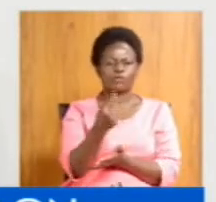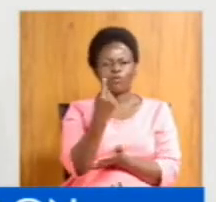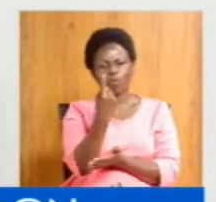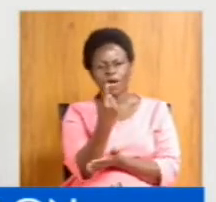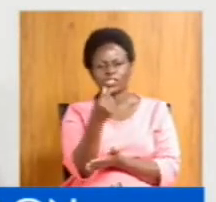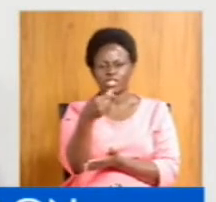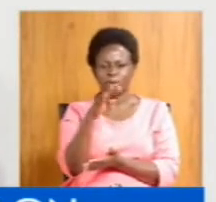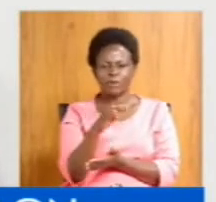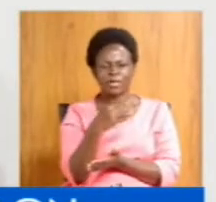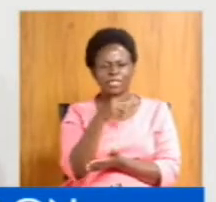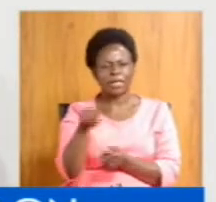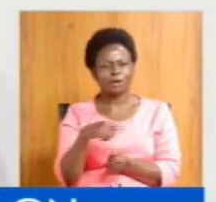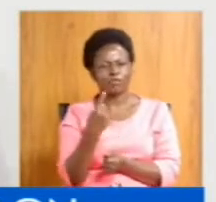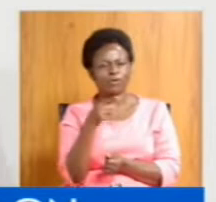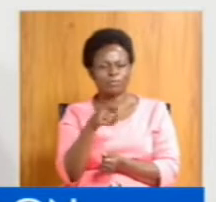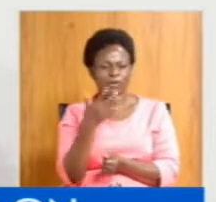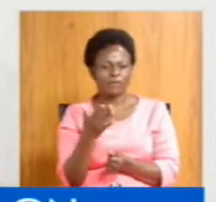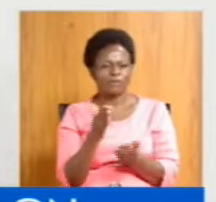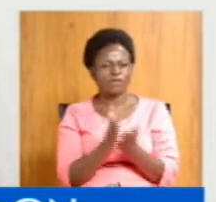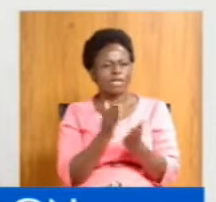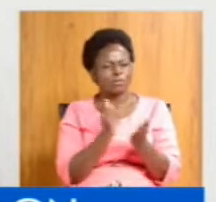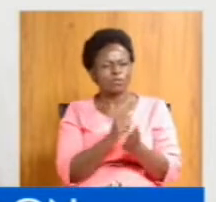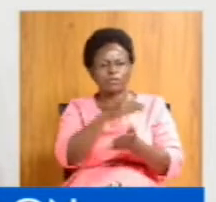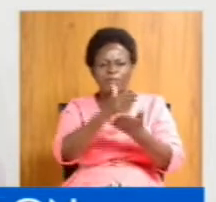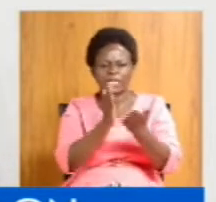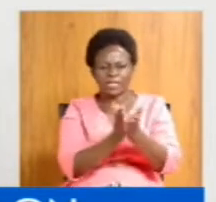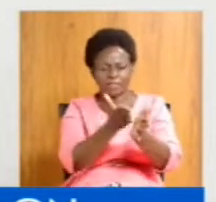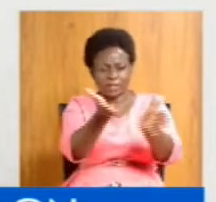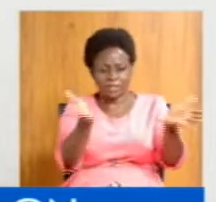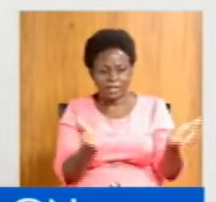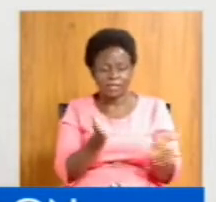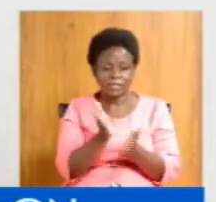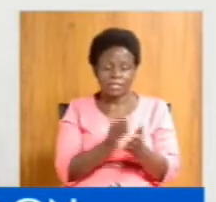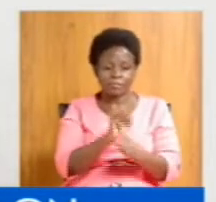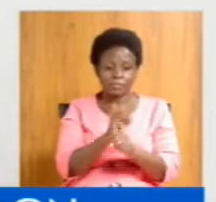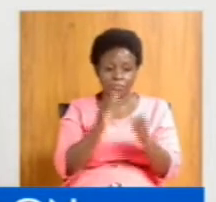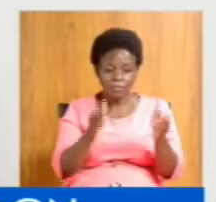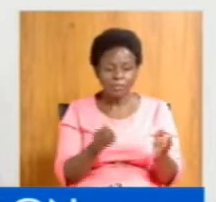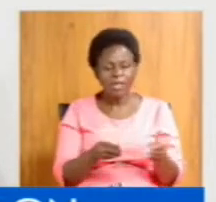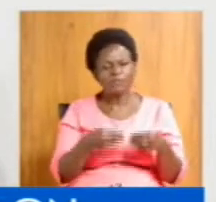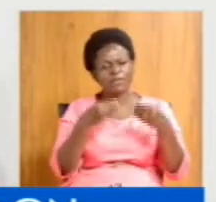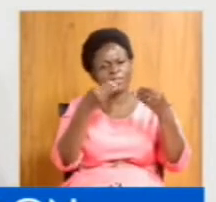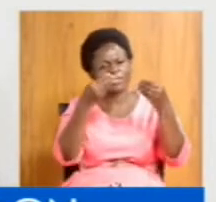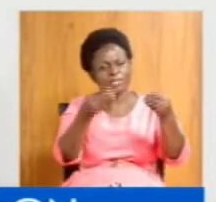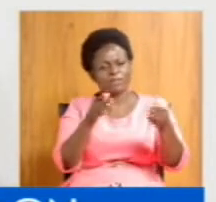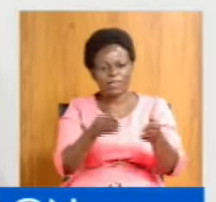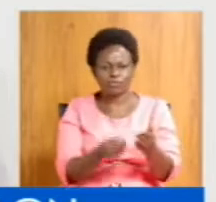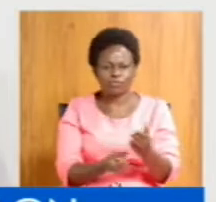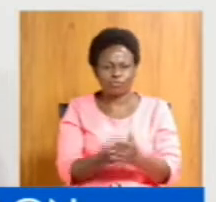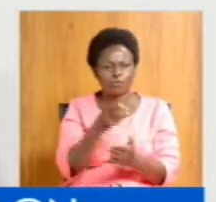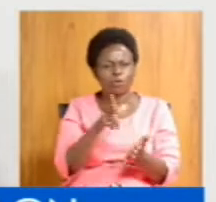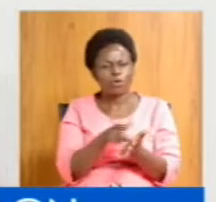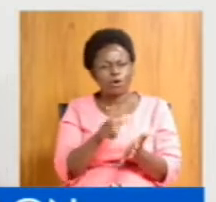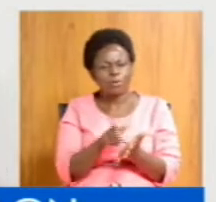1.5. And even because of the liberal nature of the sector, some operators have been given latitude to even come up with